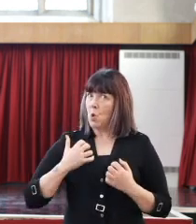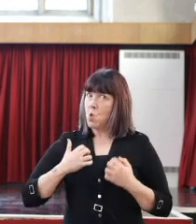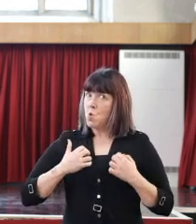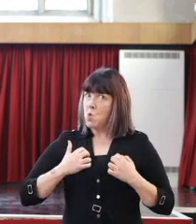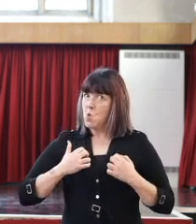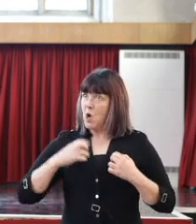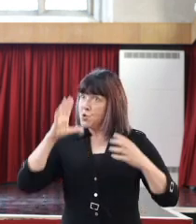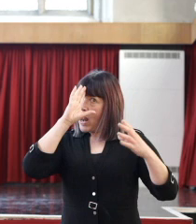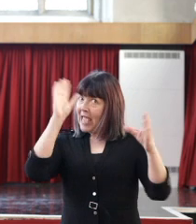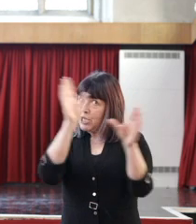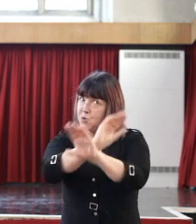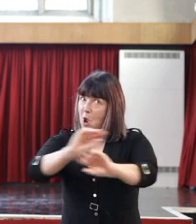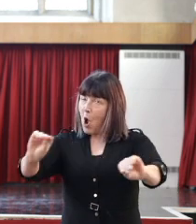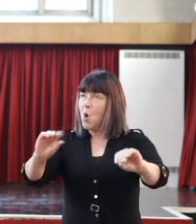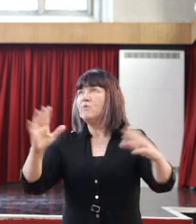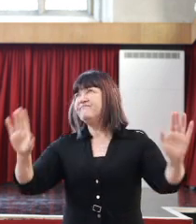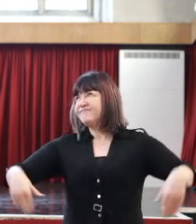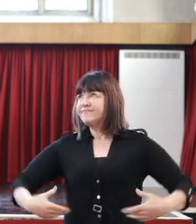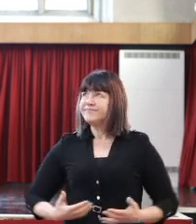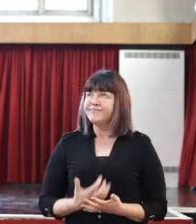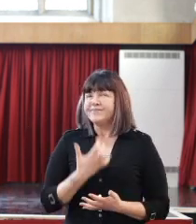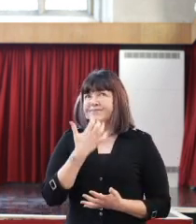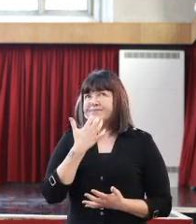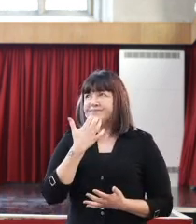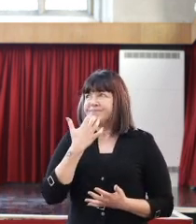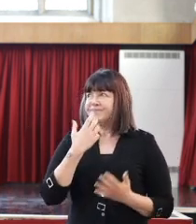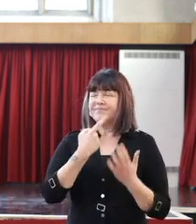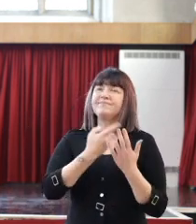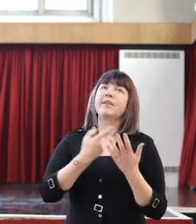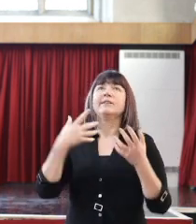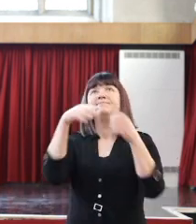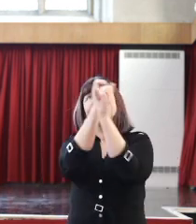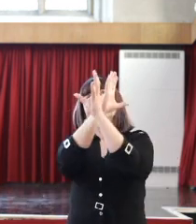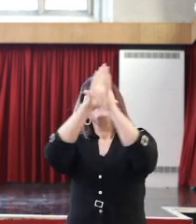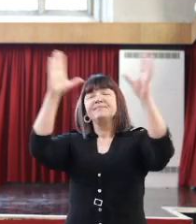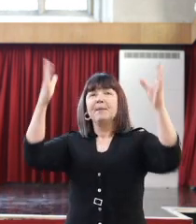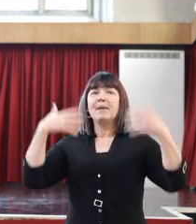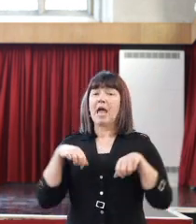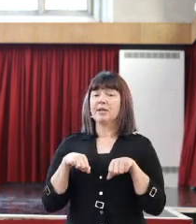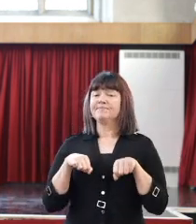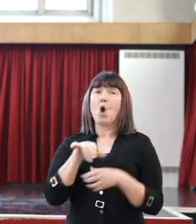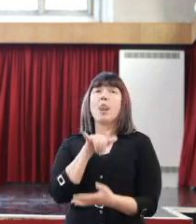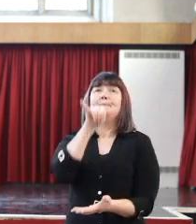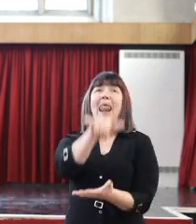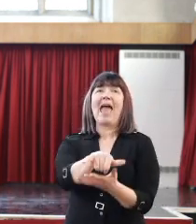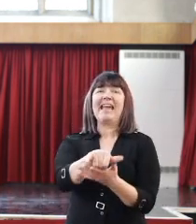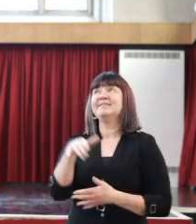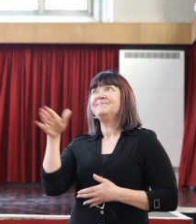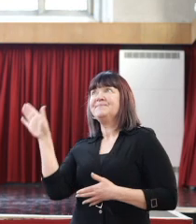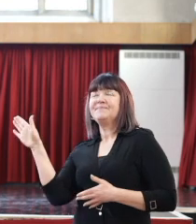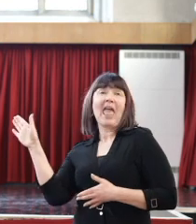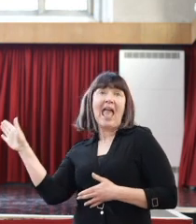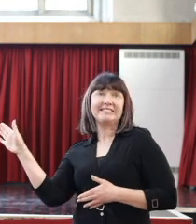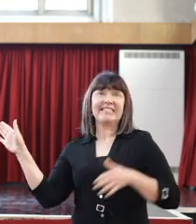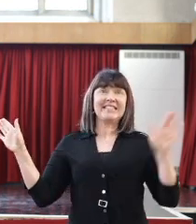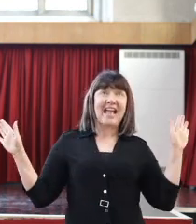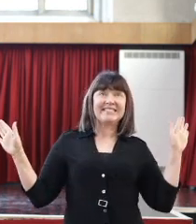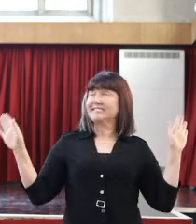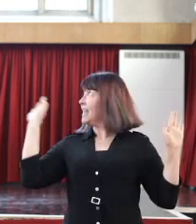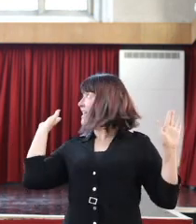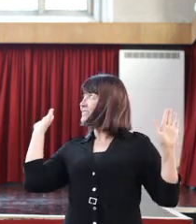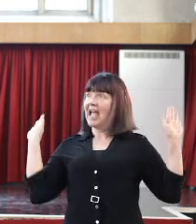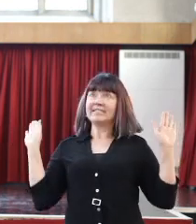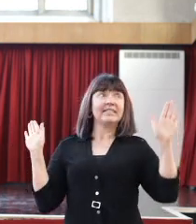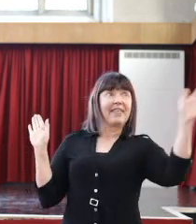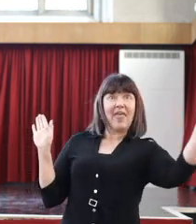housekeeping, so I shall do my best air steward piece of going, the exits you may see are